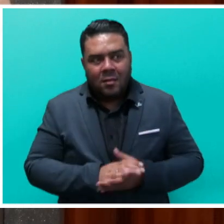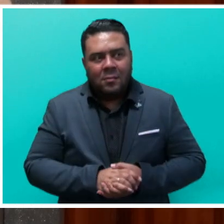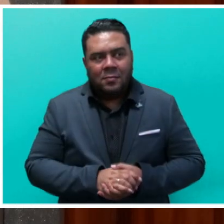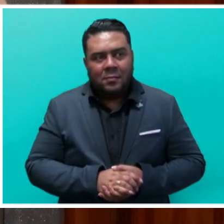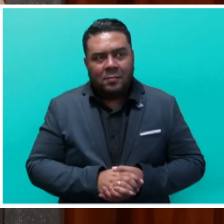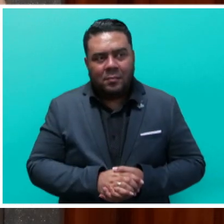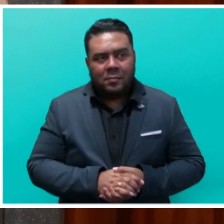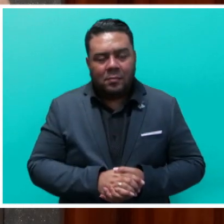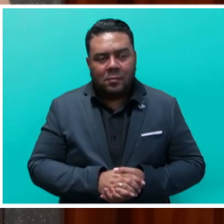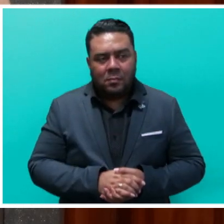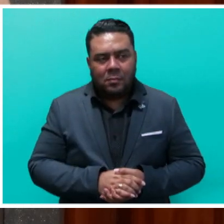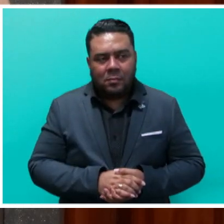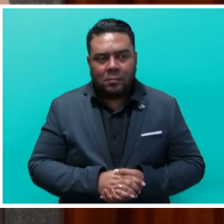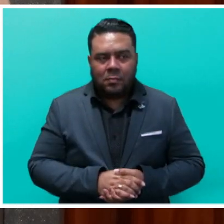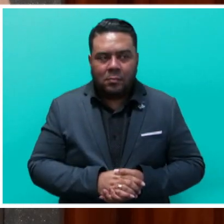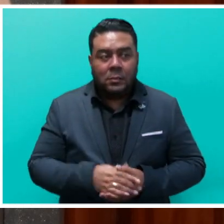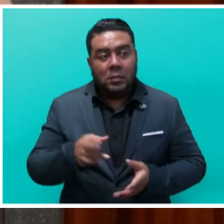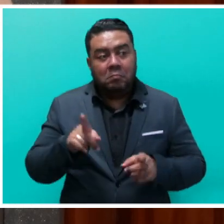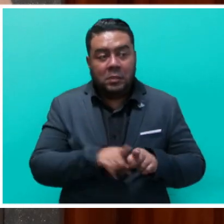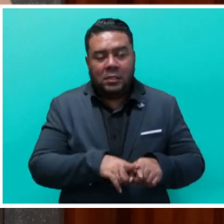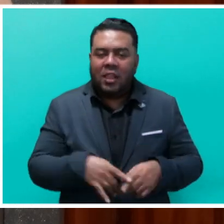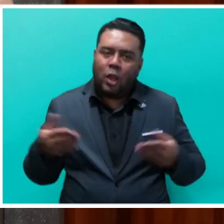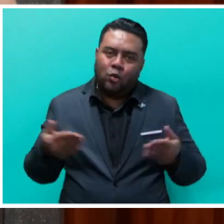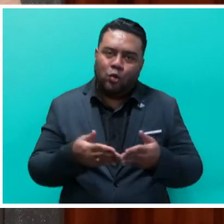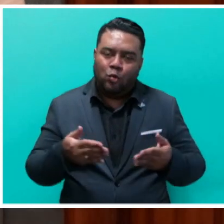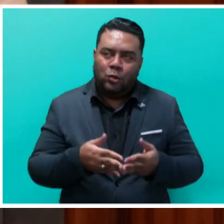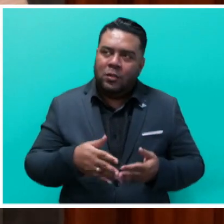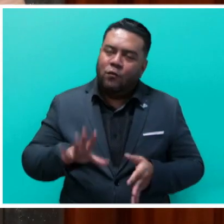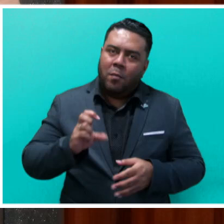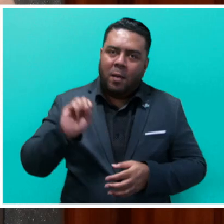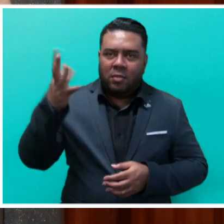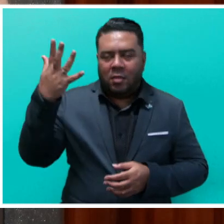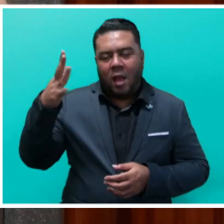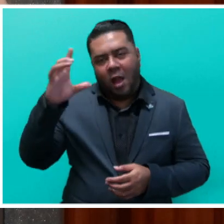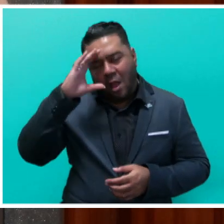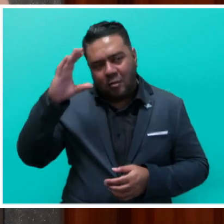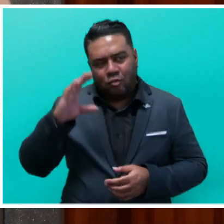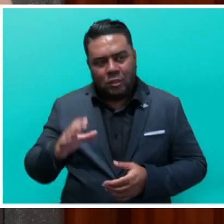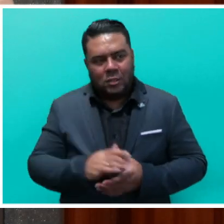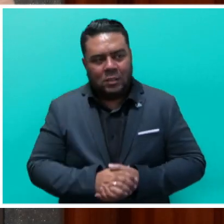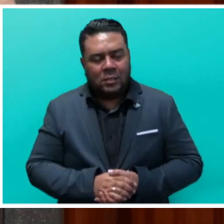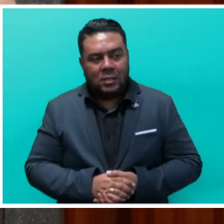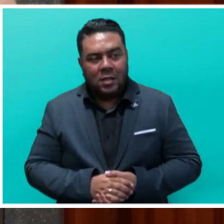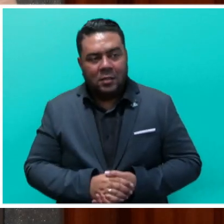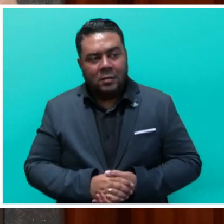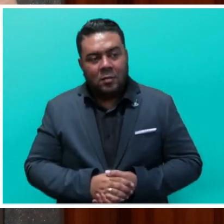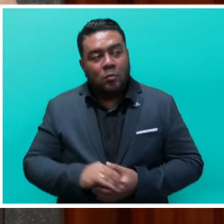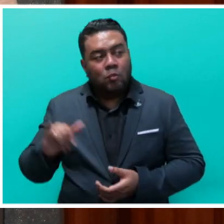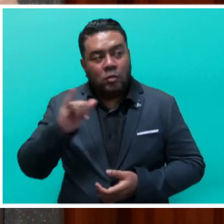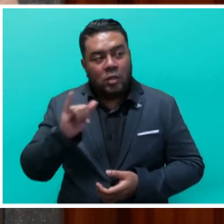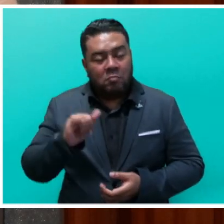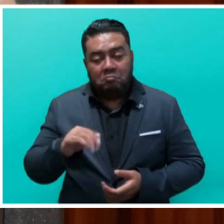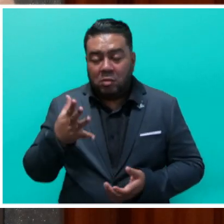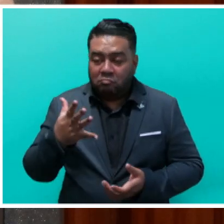as exotics, meaning that they were introduced into our country. High-value tree species, on the other hand, are those which can be either